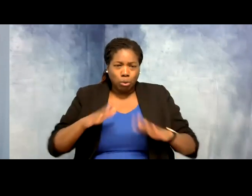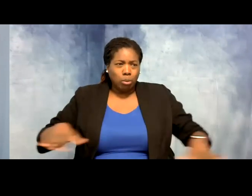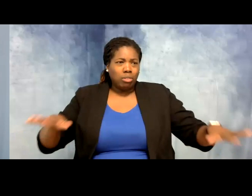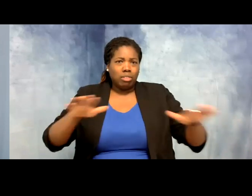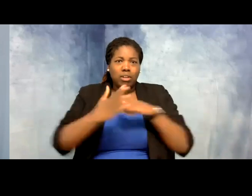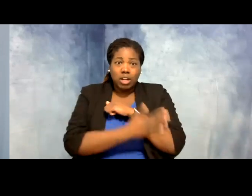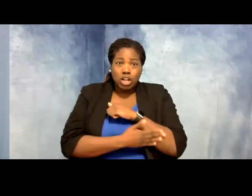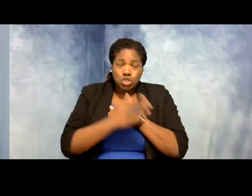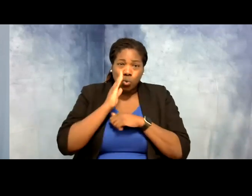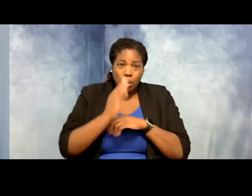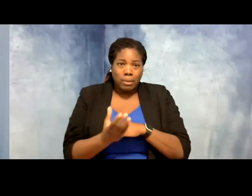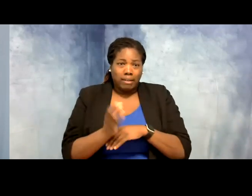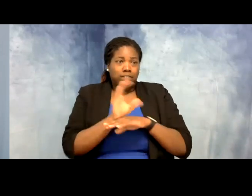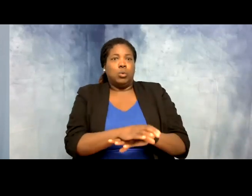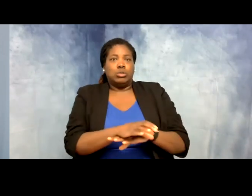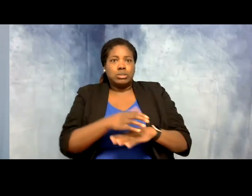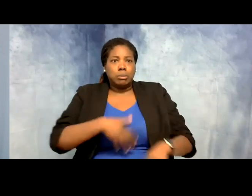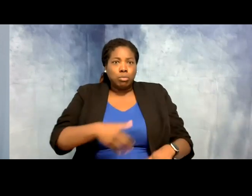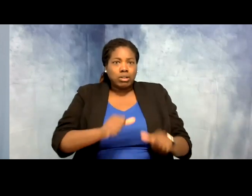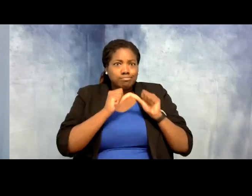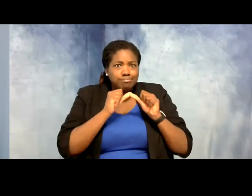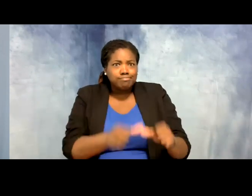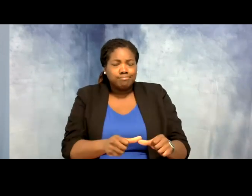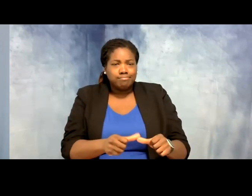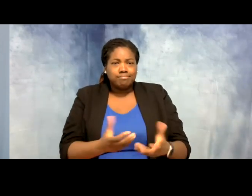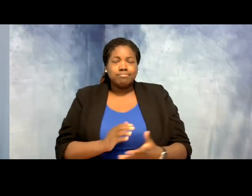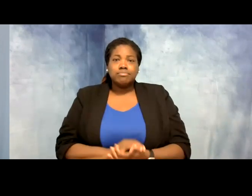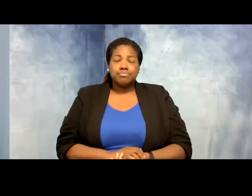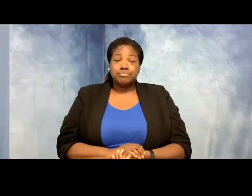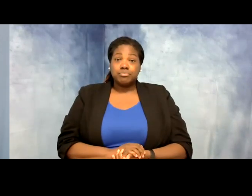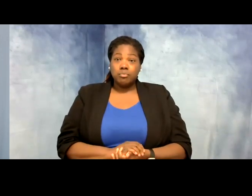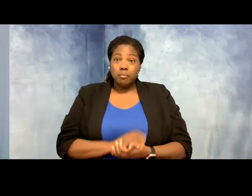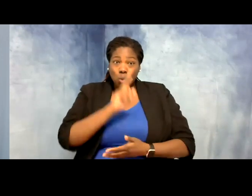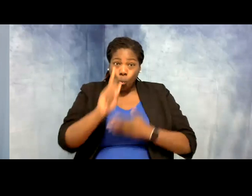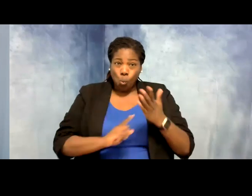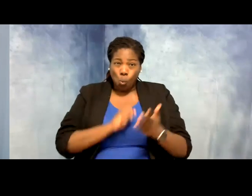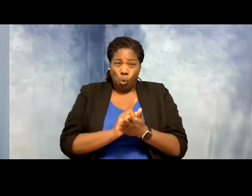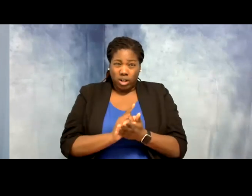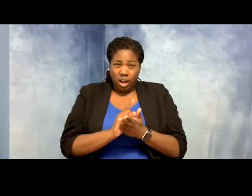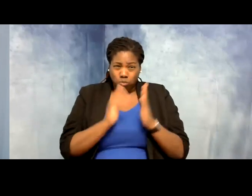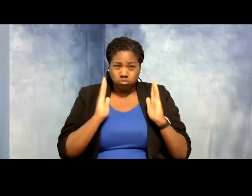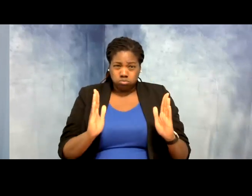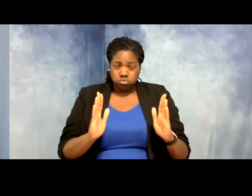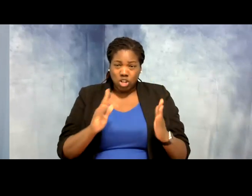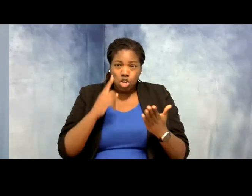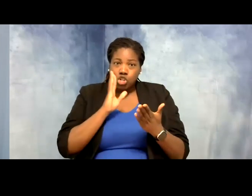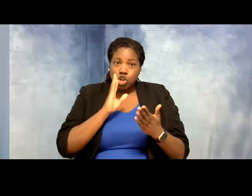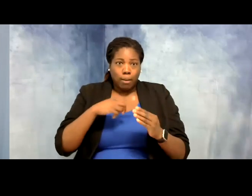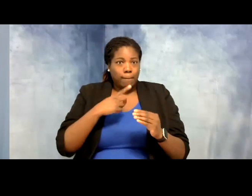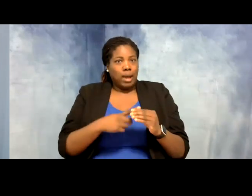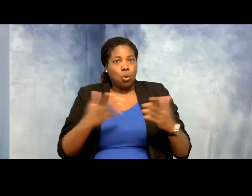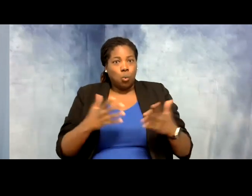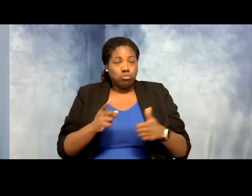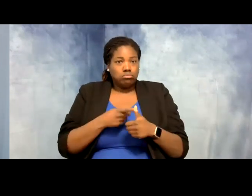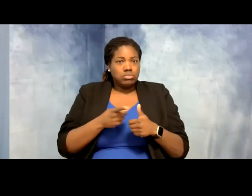be forced to remain pregnant against their will. Over the next hour, we will discuss, one, what the